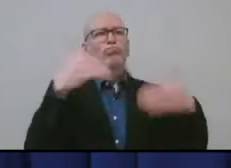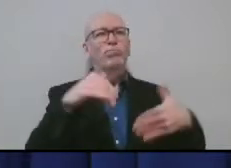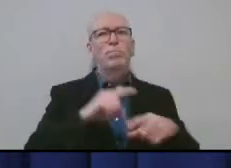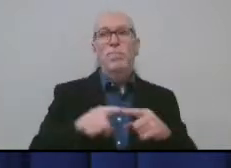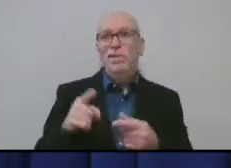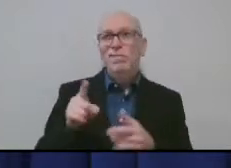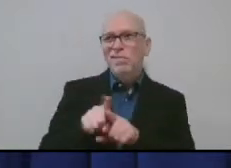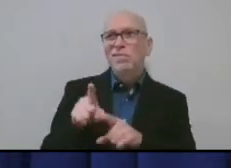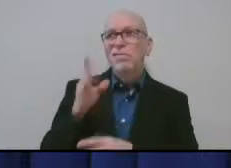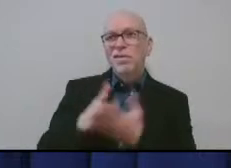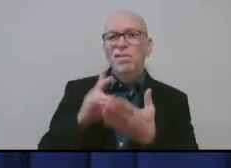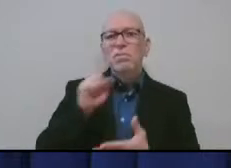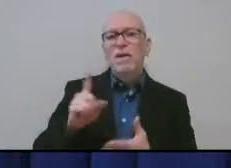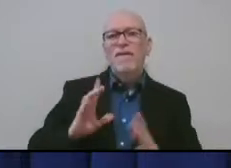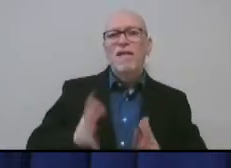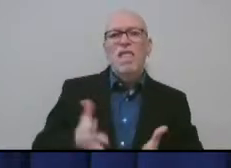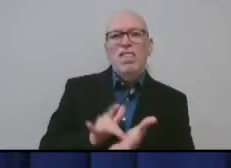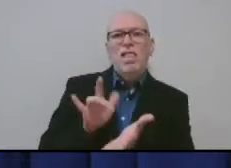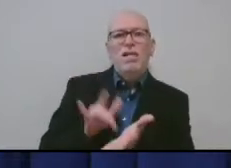in some, but